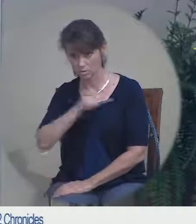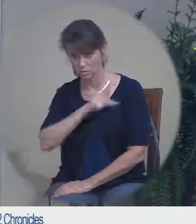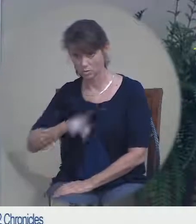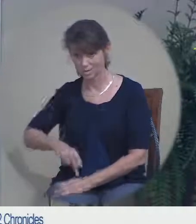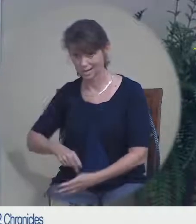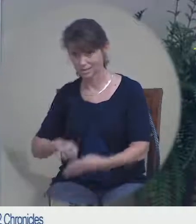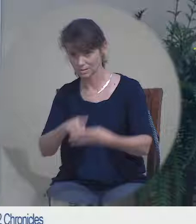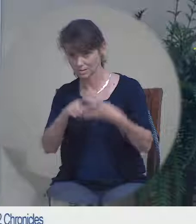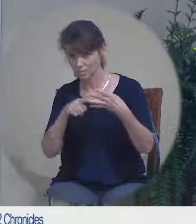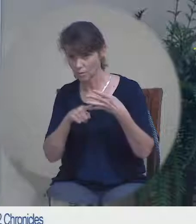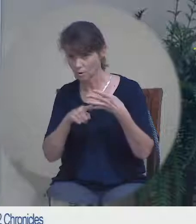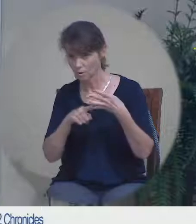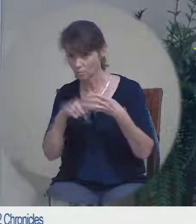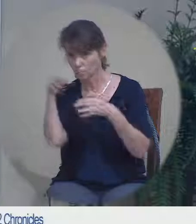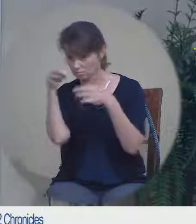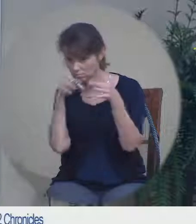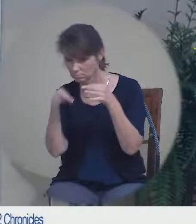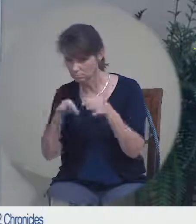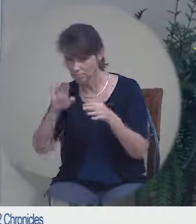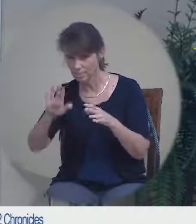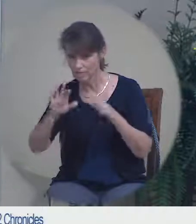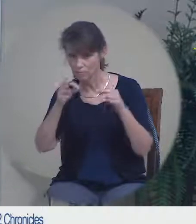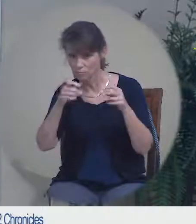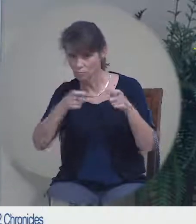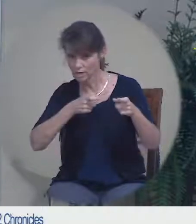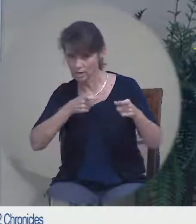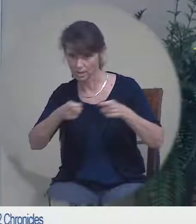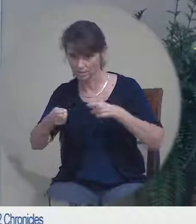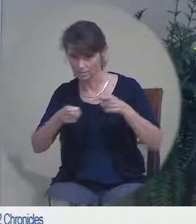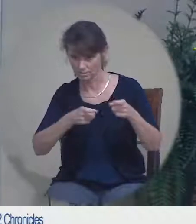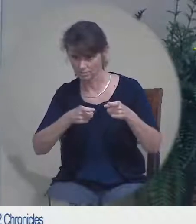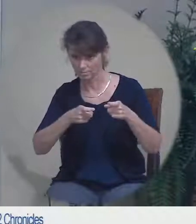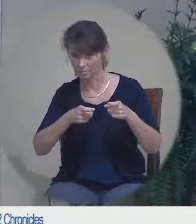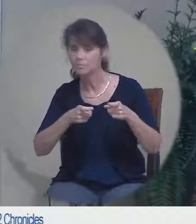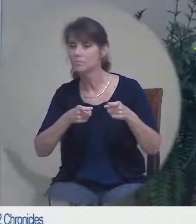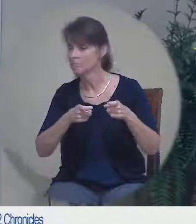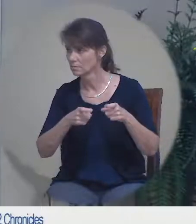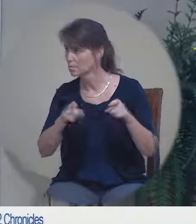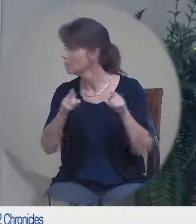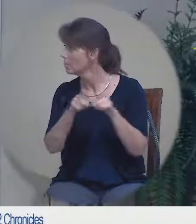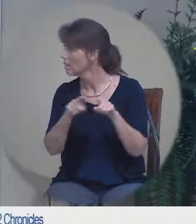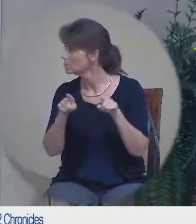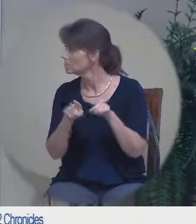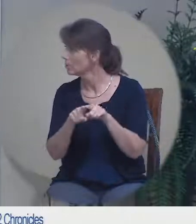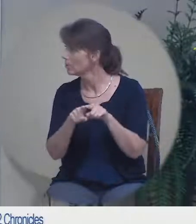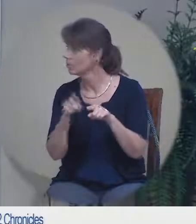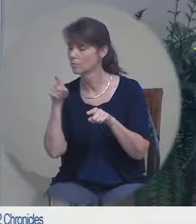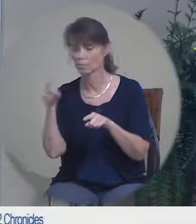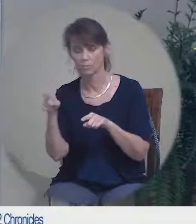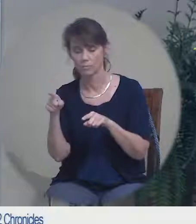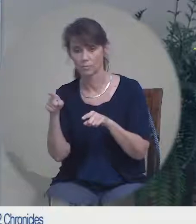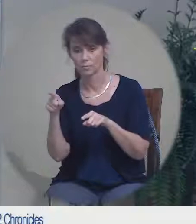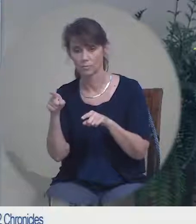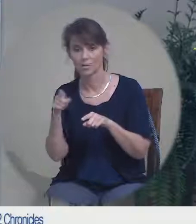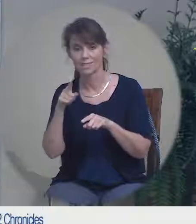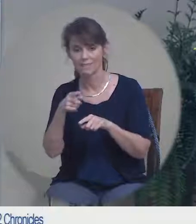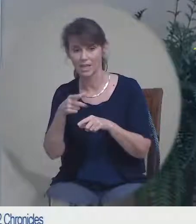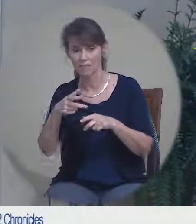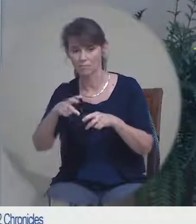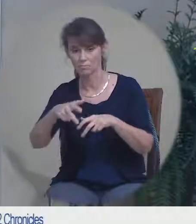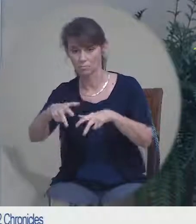looking at details of their reign, but in the overarching picture, I want you to just see the fact because they ascended the